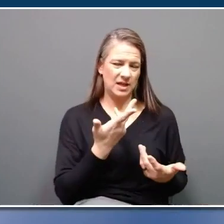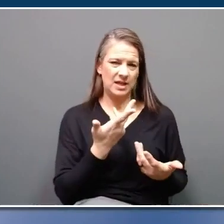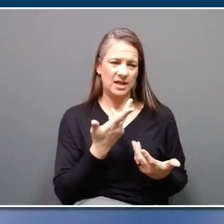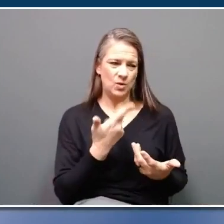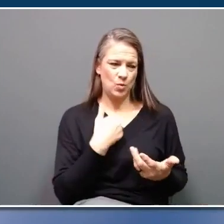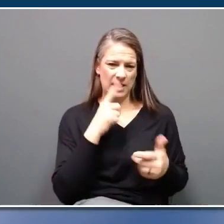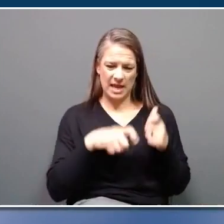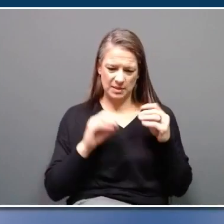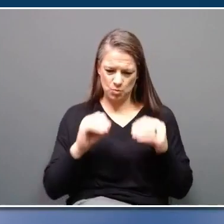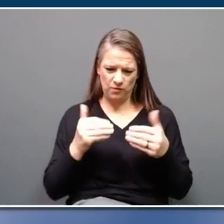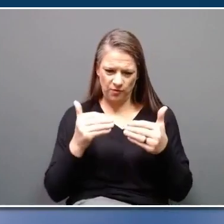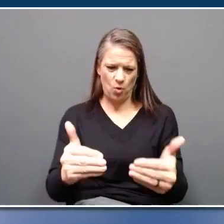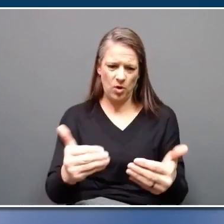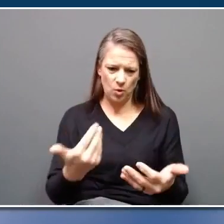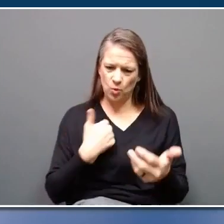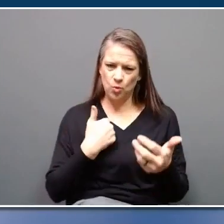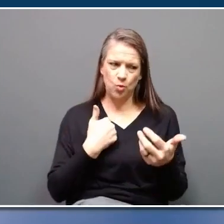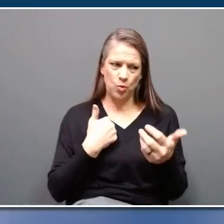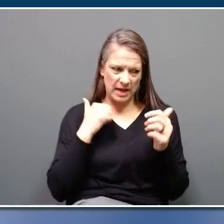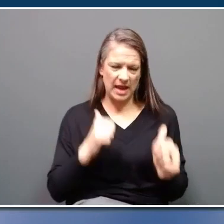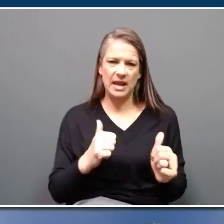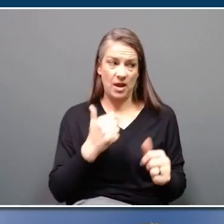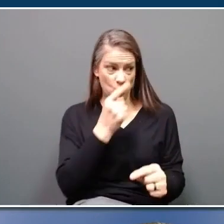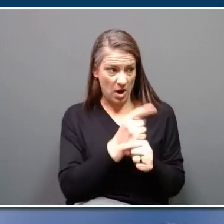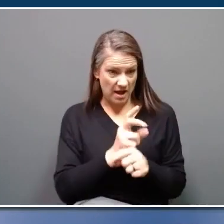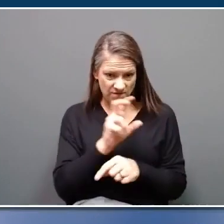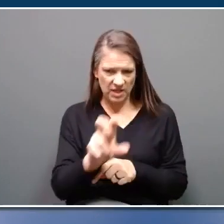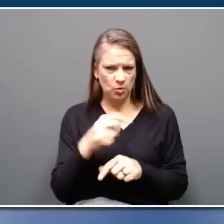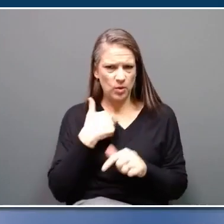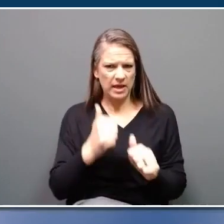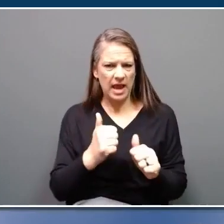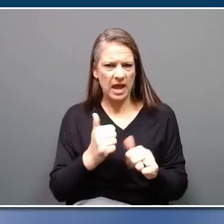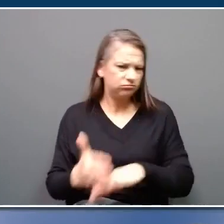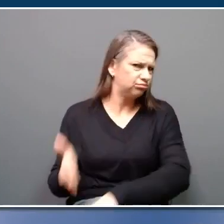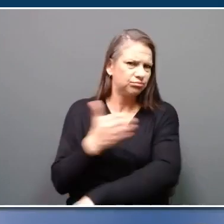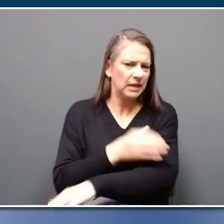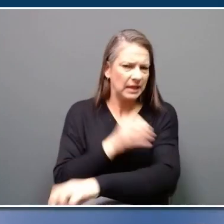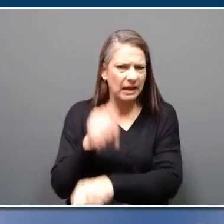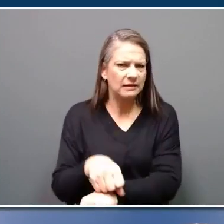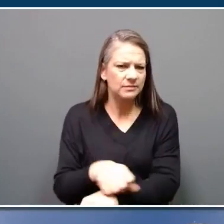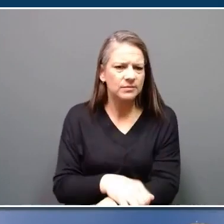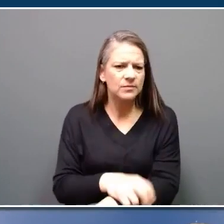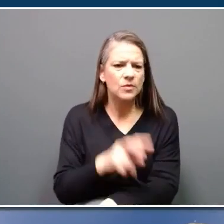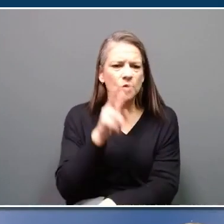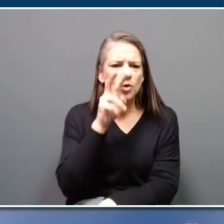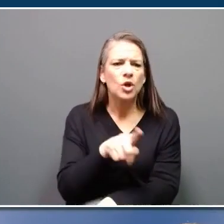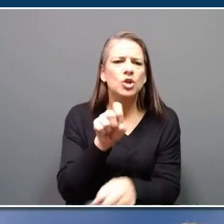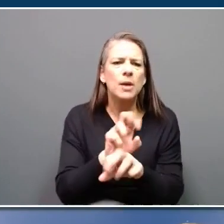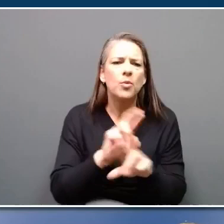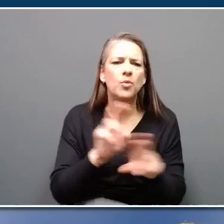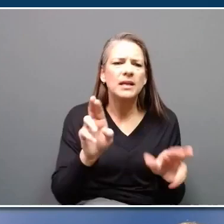but sprint forward with the right investments. If you look down at the job ready site development, not fully